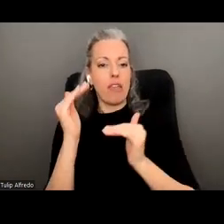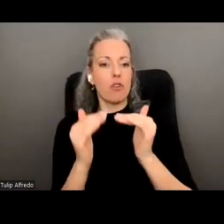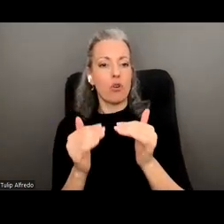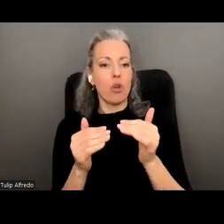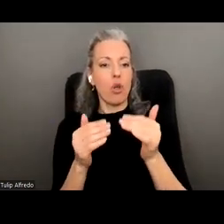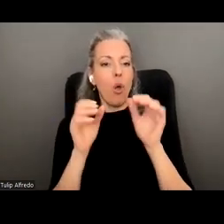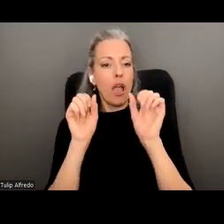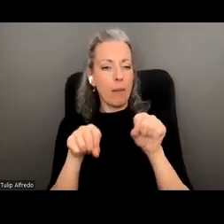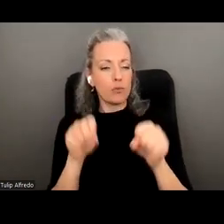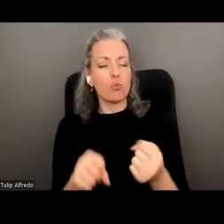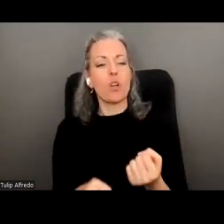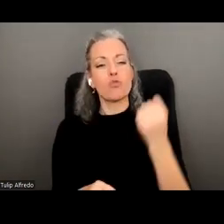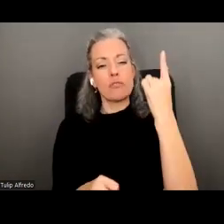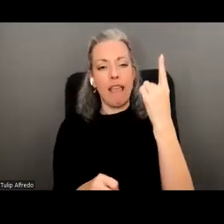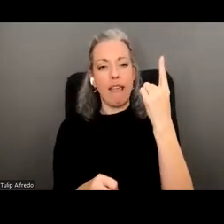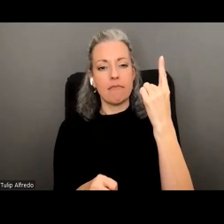understand